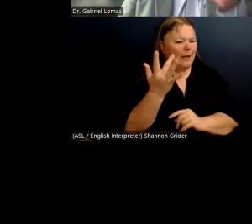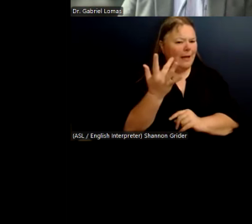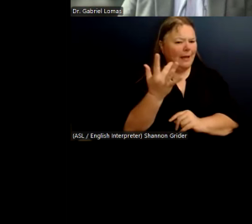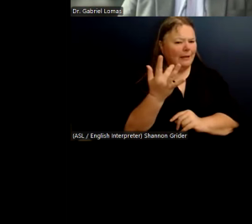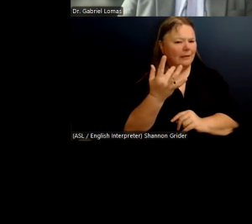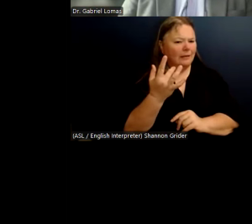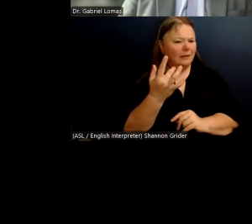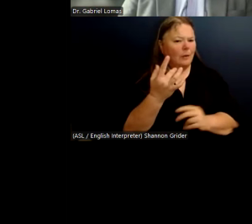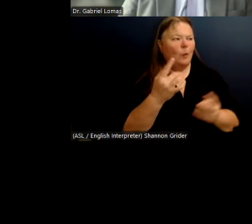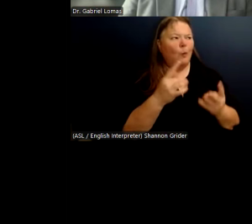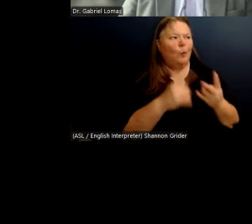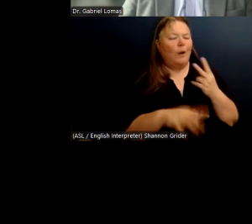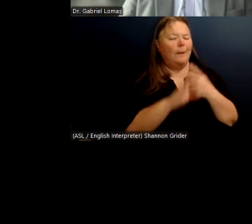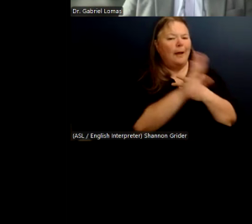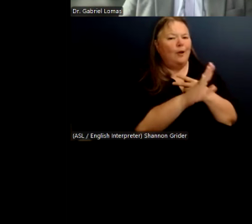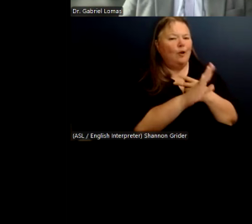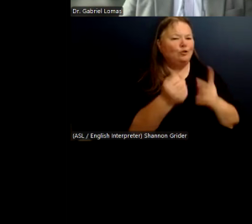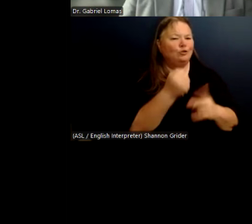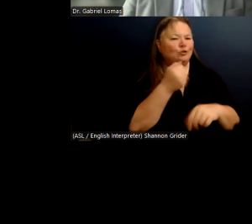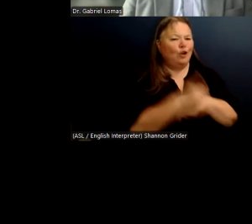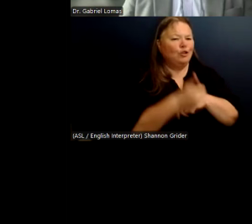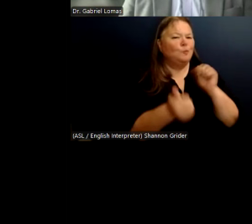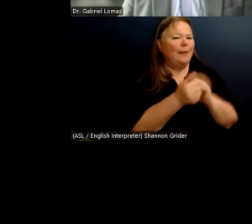and reactions to most of the charges that involve some kind of battery?